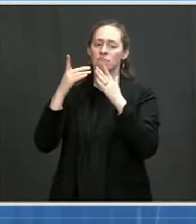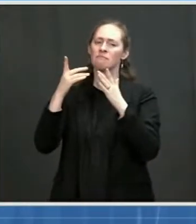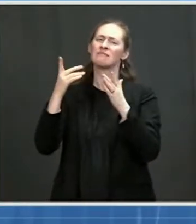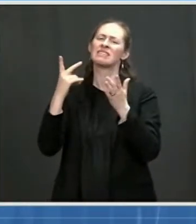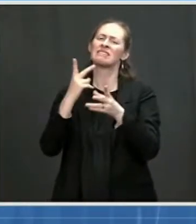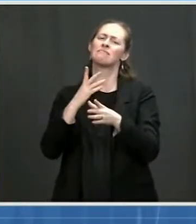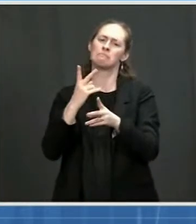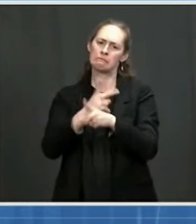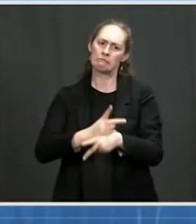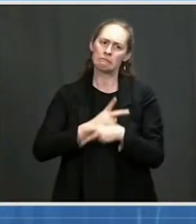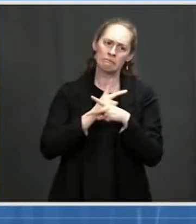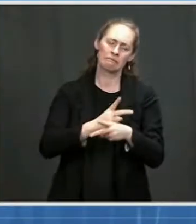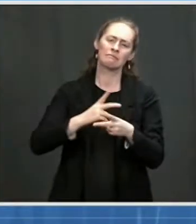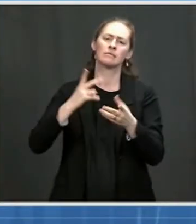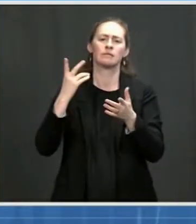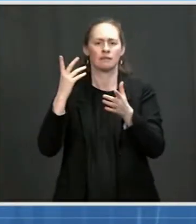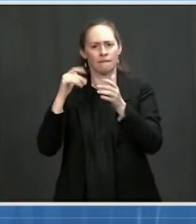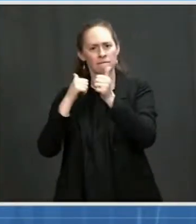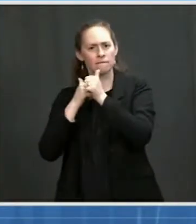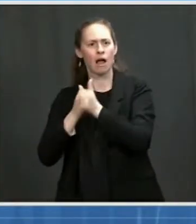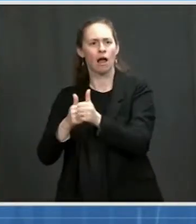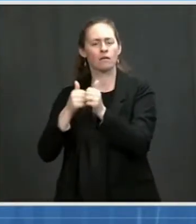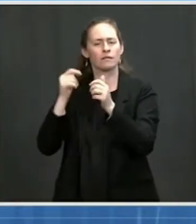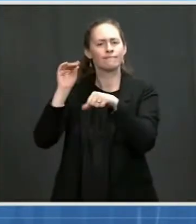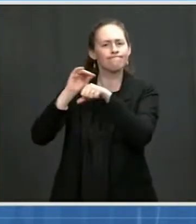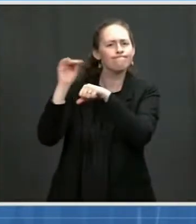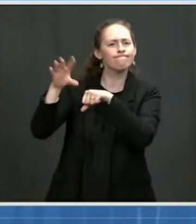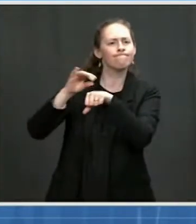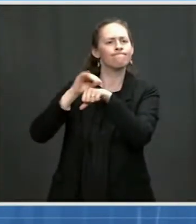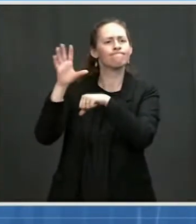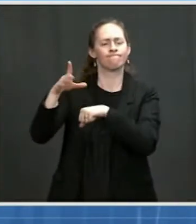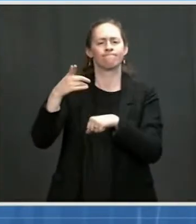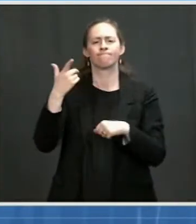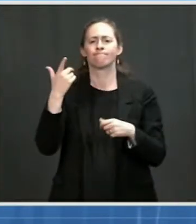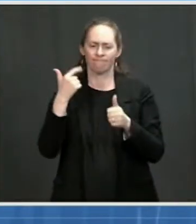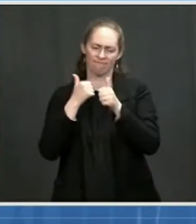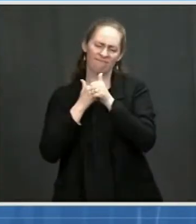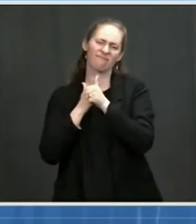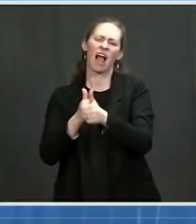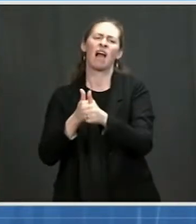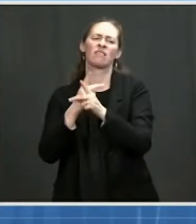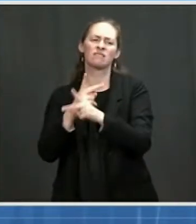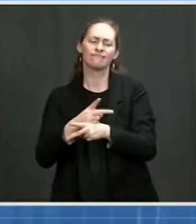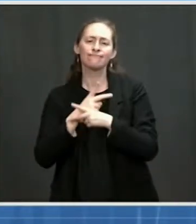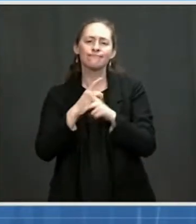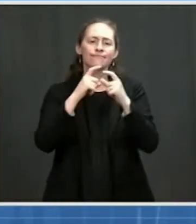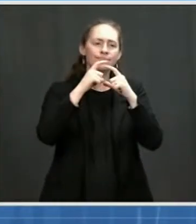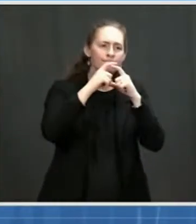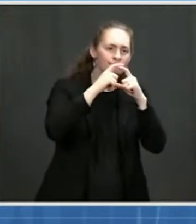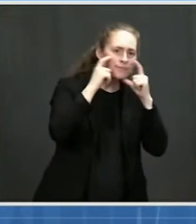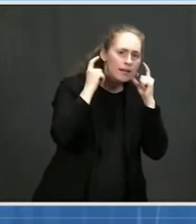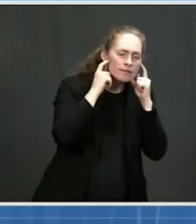to adhere to our guidance for people who are unvaccinated and, of course, to get vaccinated.